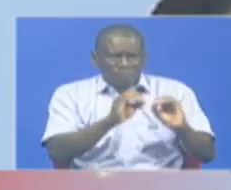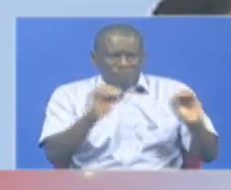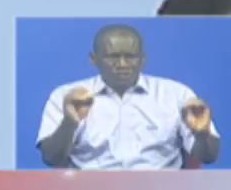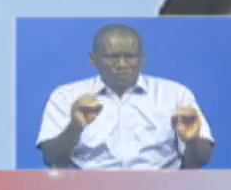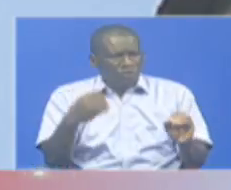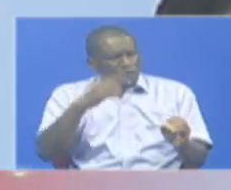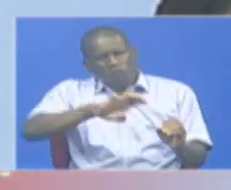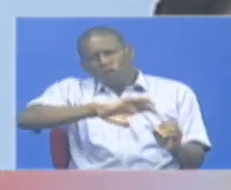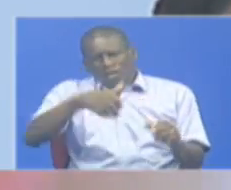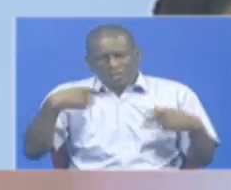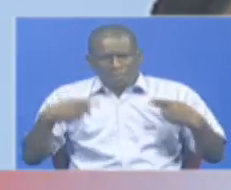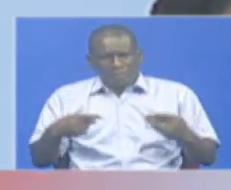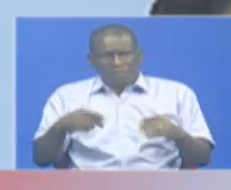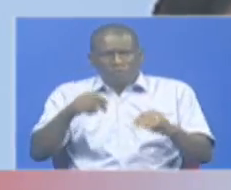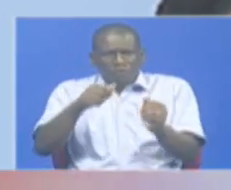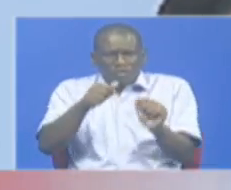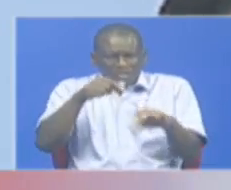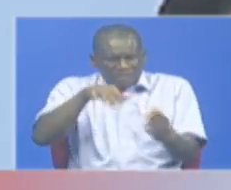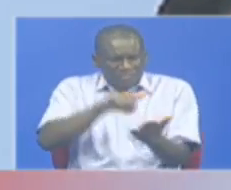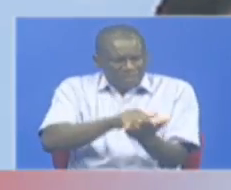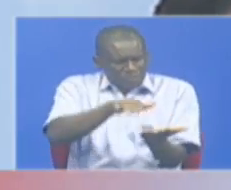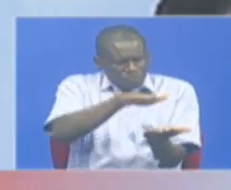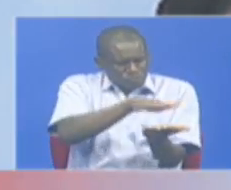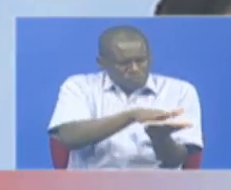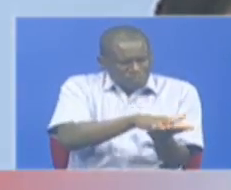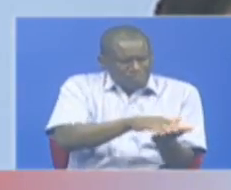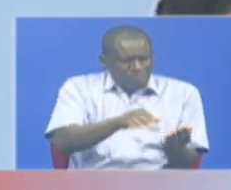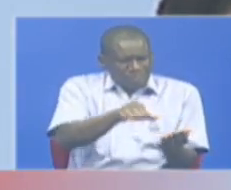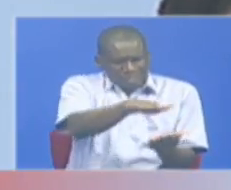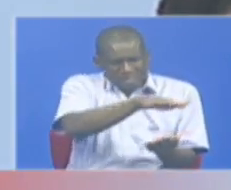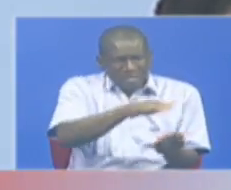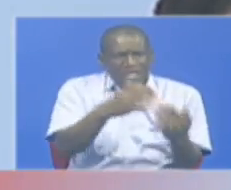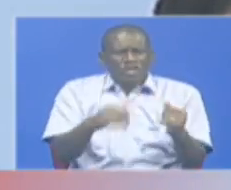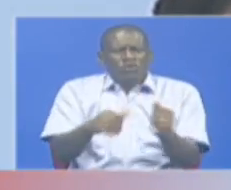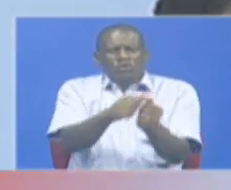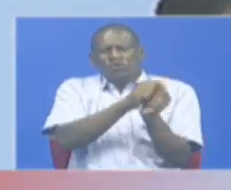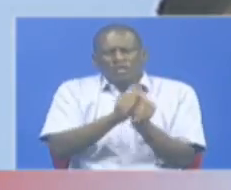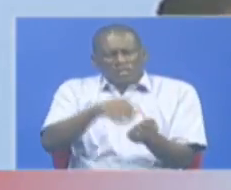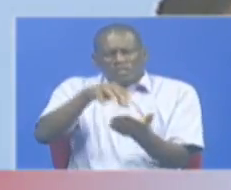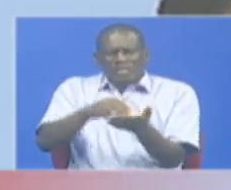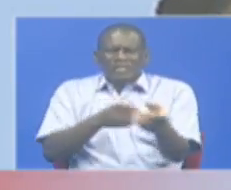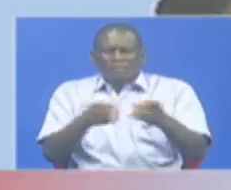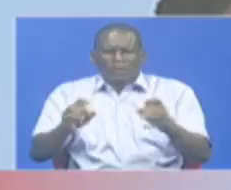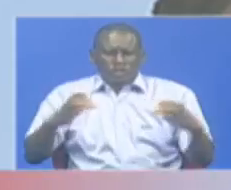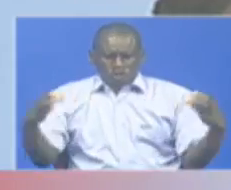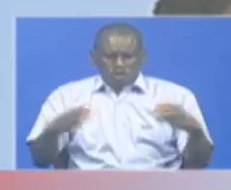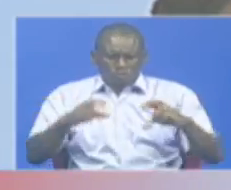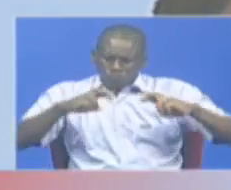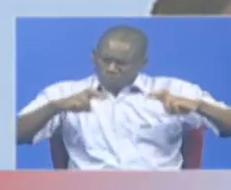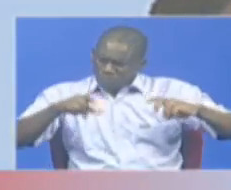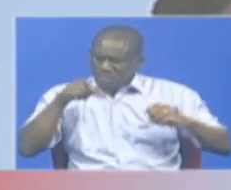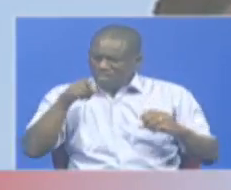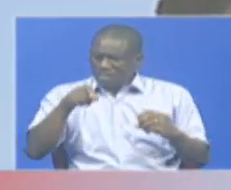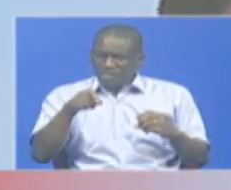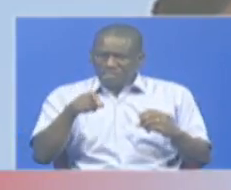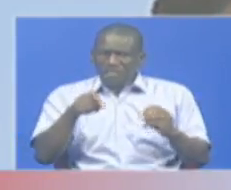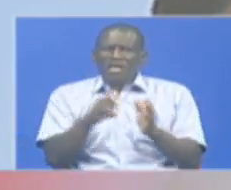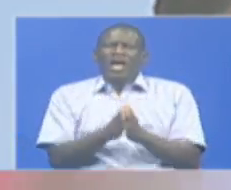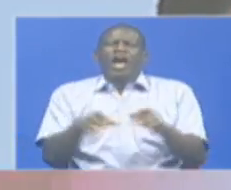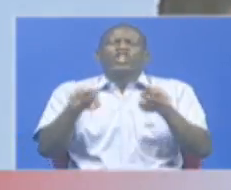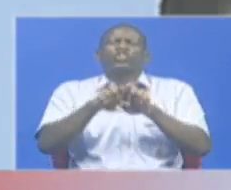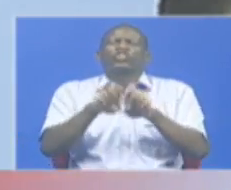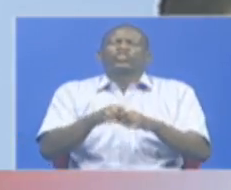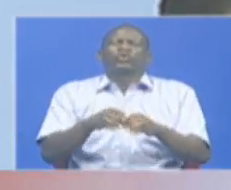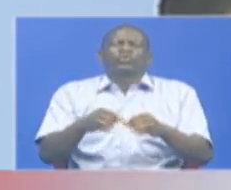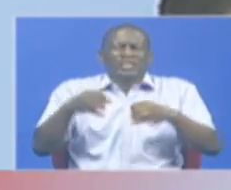rest of the people under quarantine. However, in conjunction with our case management team, we are reviewing this, and we are also looking